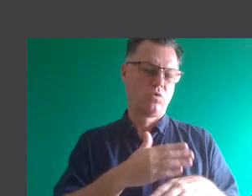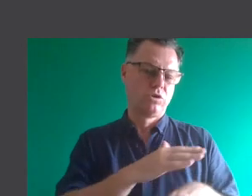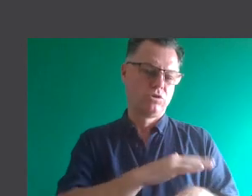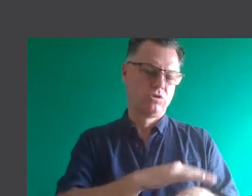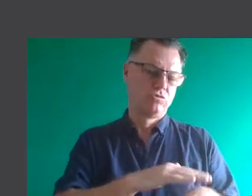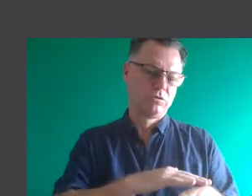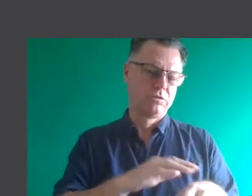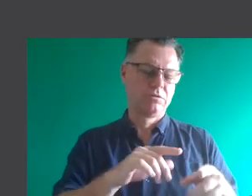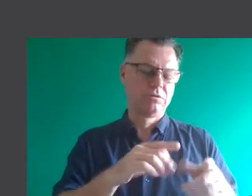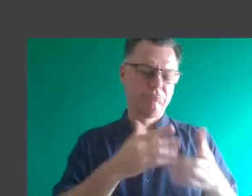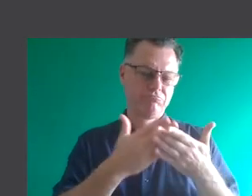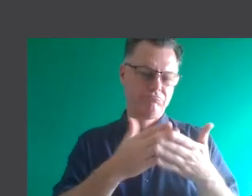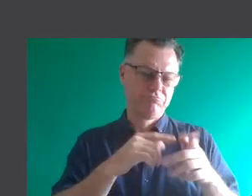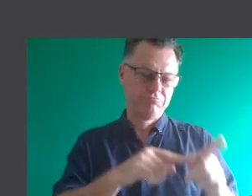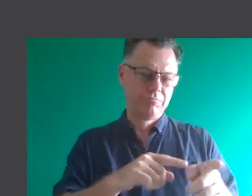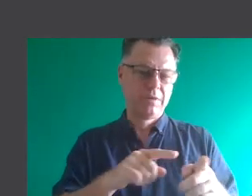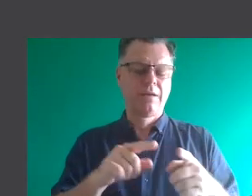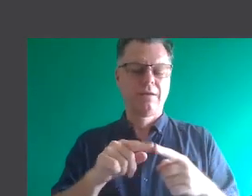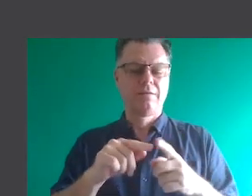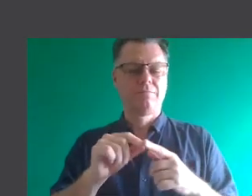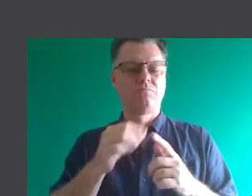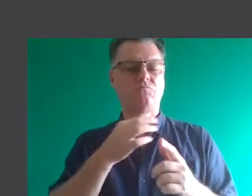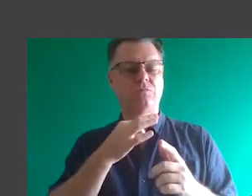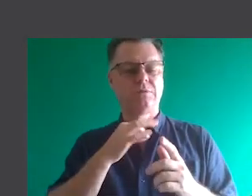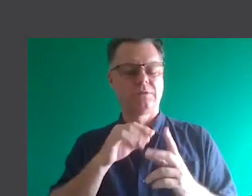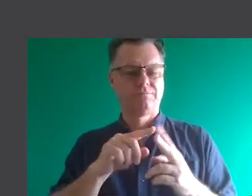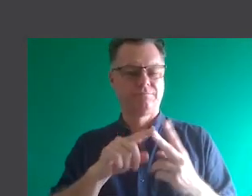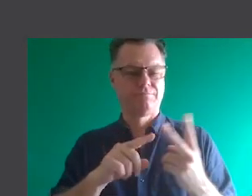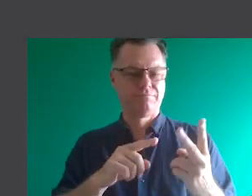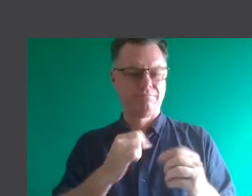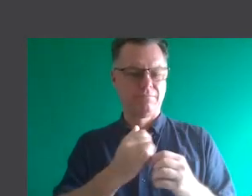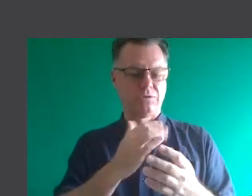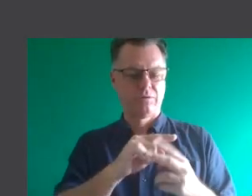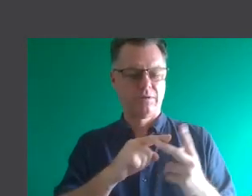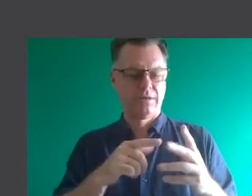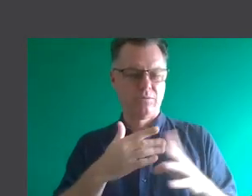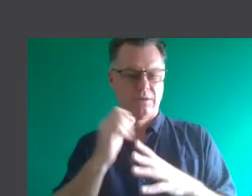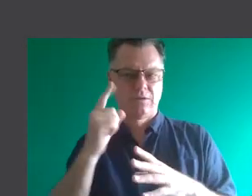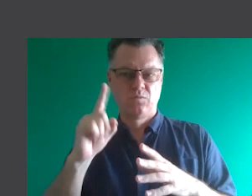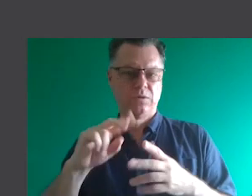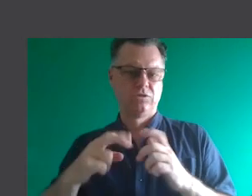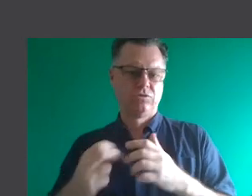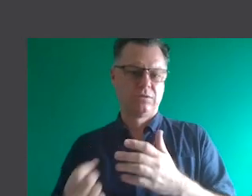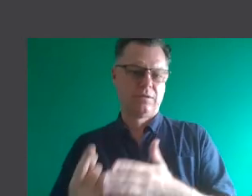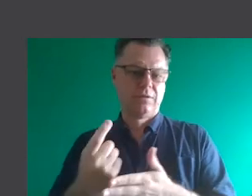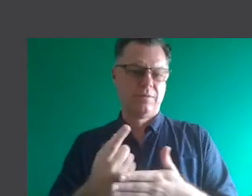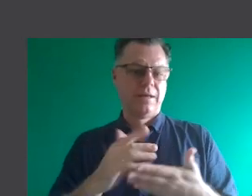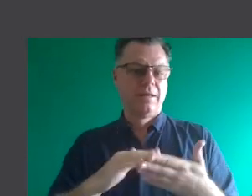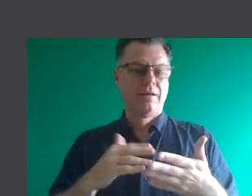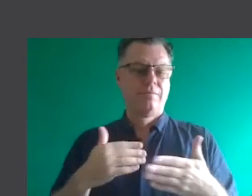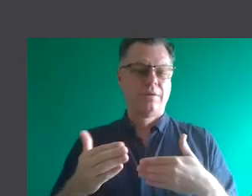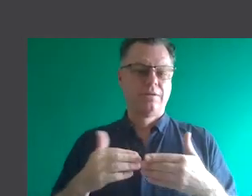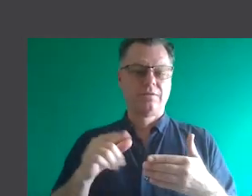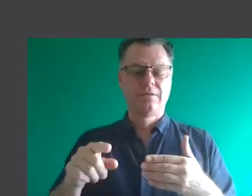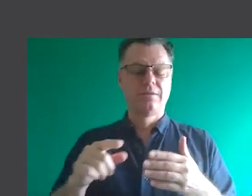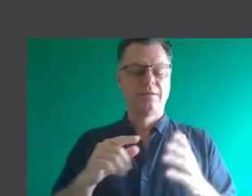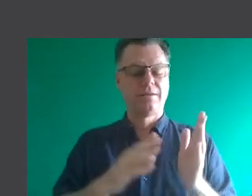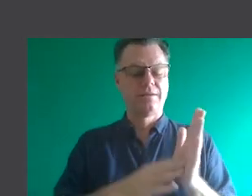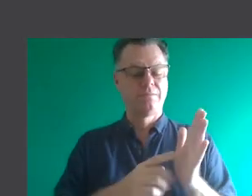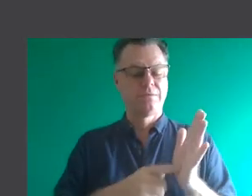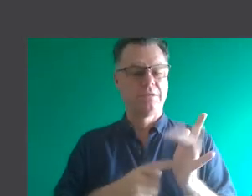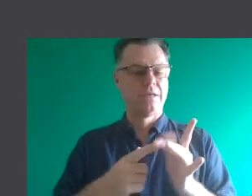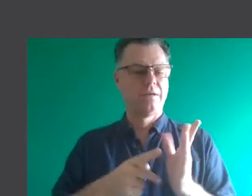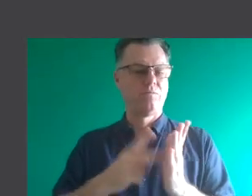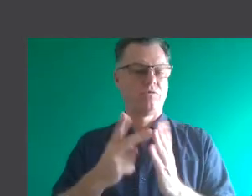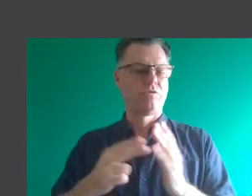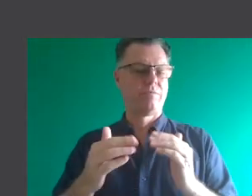practice, which very much focus on working with the management teams at the project office to ensure that we all understand what issues are occurring and